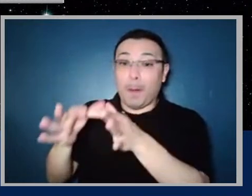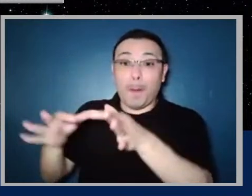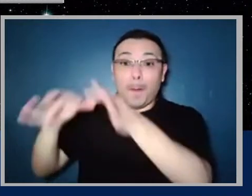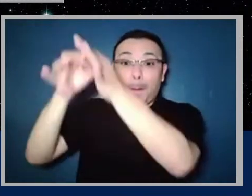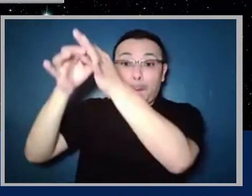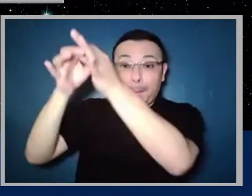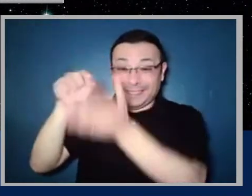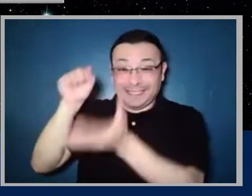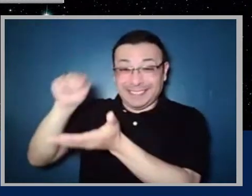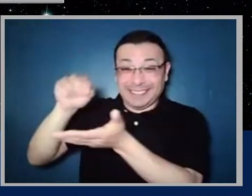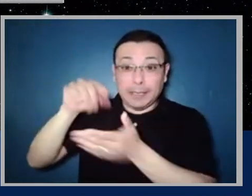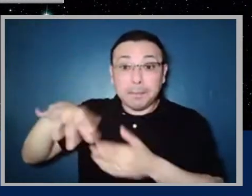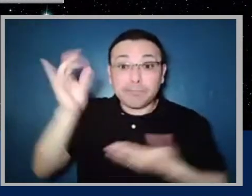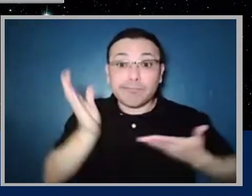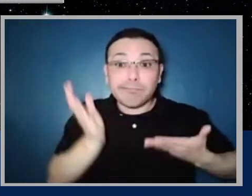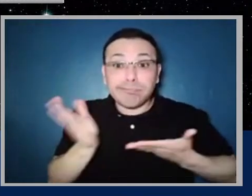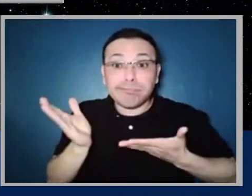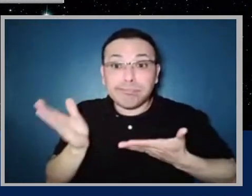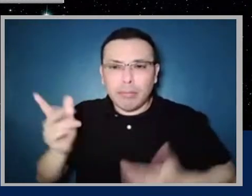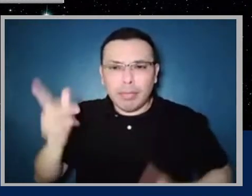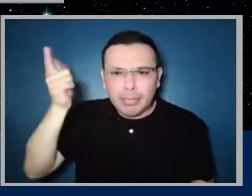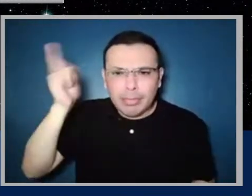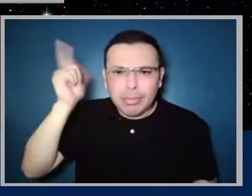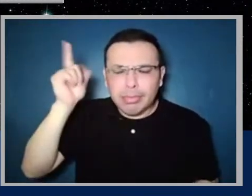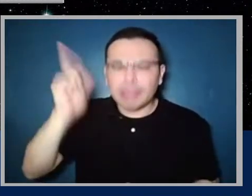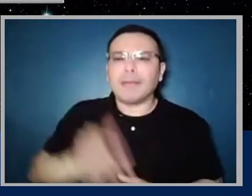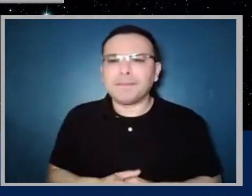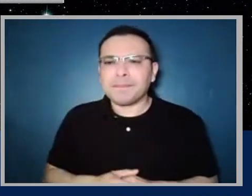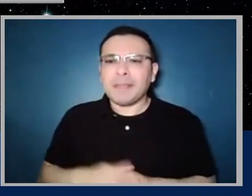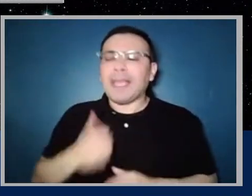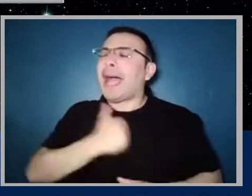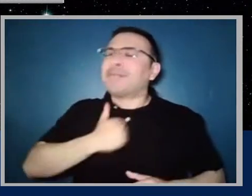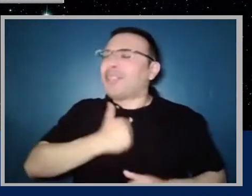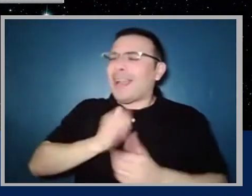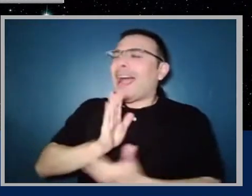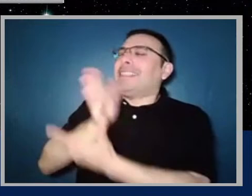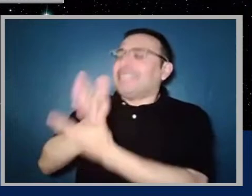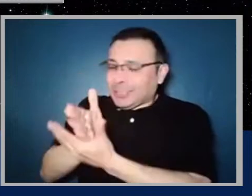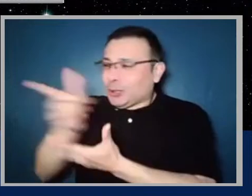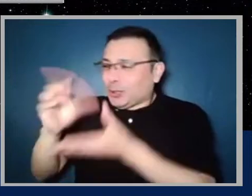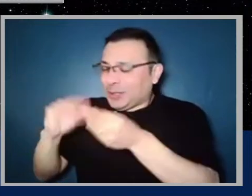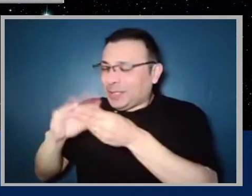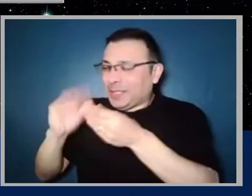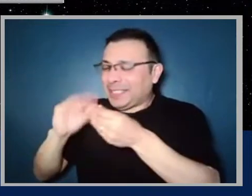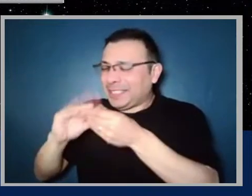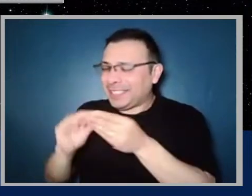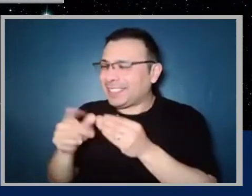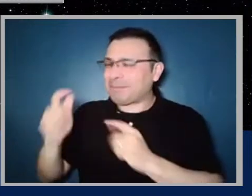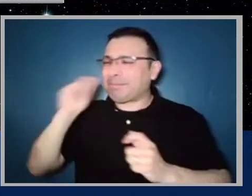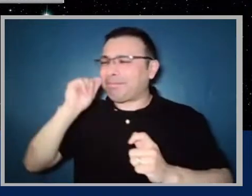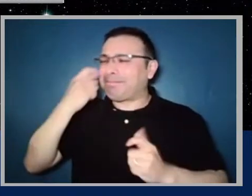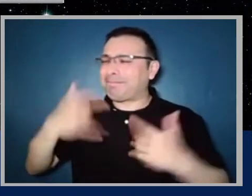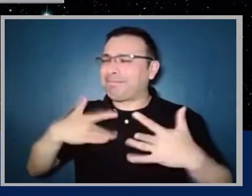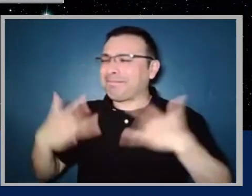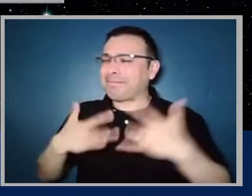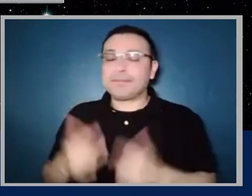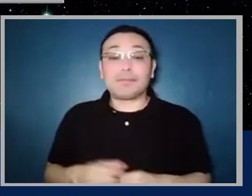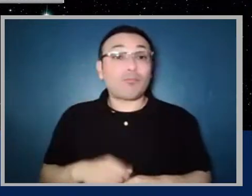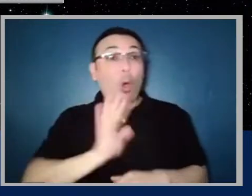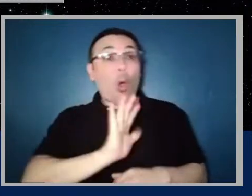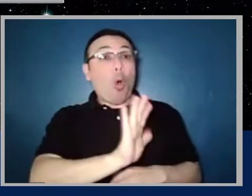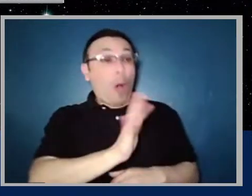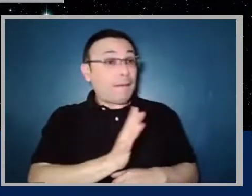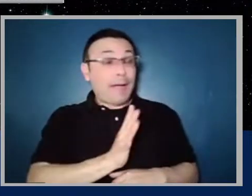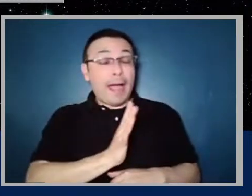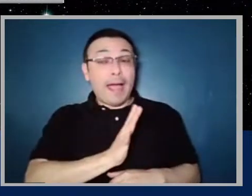going to be talking with our guests from NASA here. At least I jumped right in. I was so excited about helicopters. No, that's exactly right. I mean, it really is amazing how far